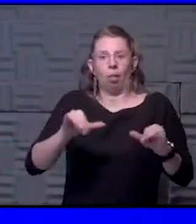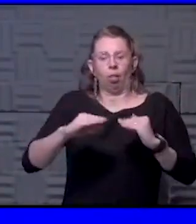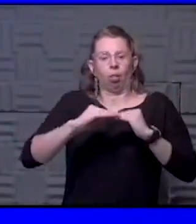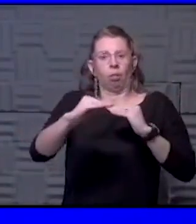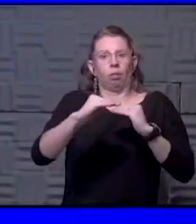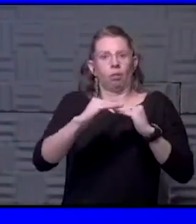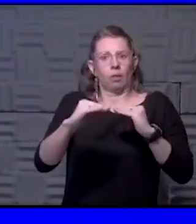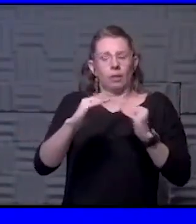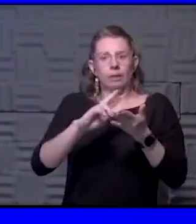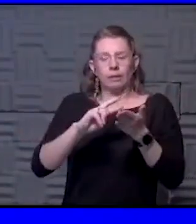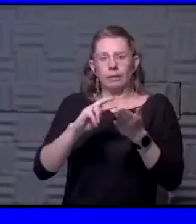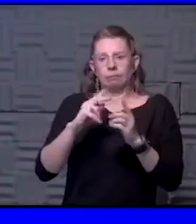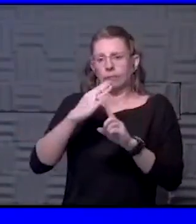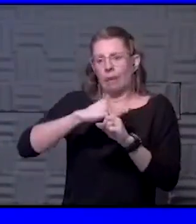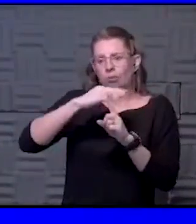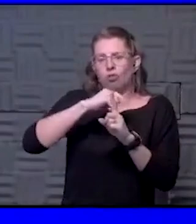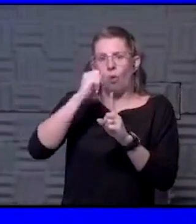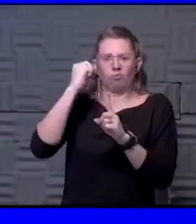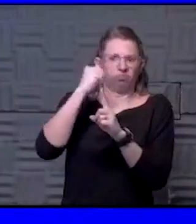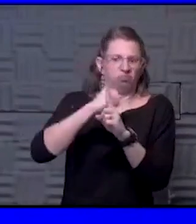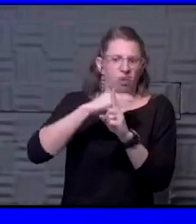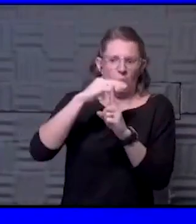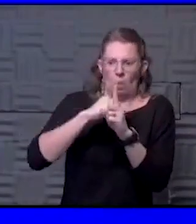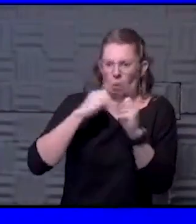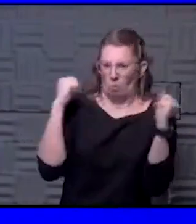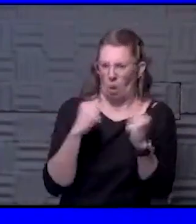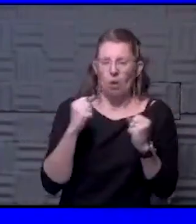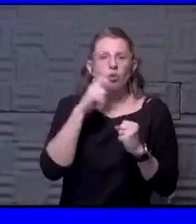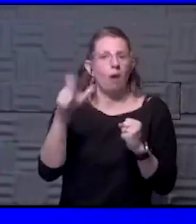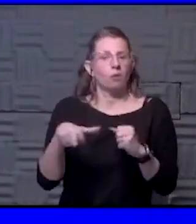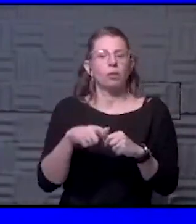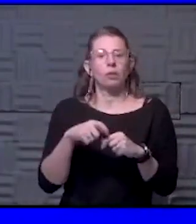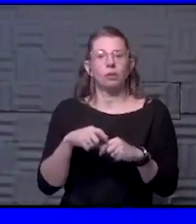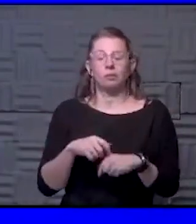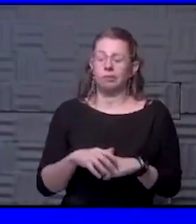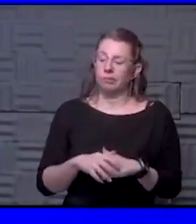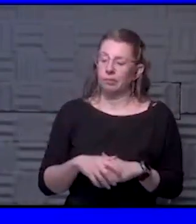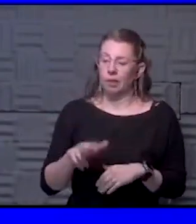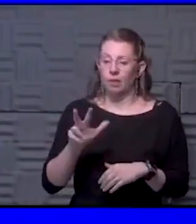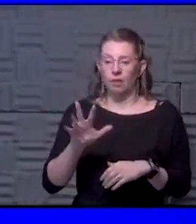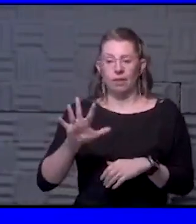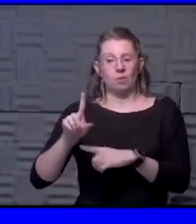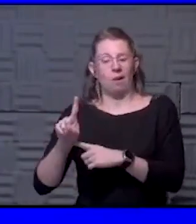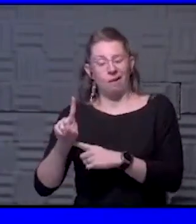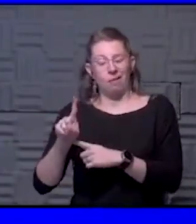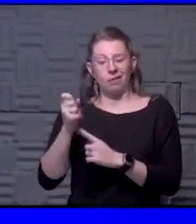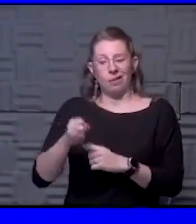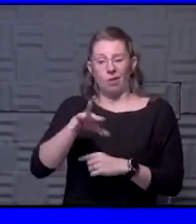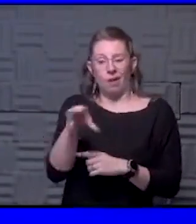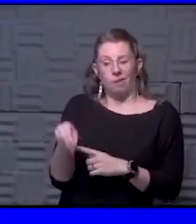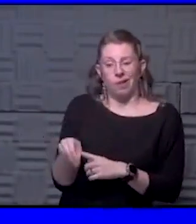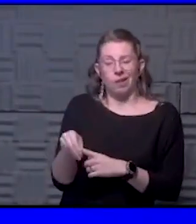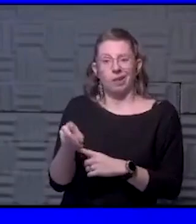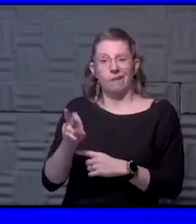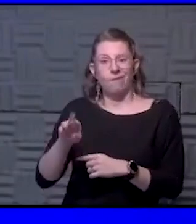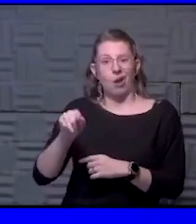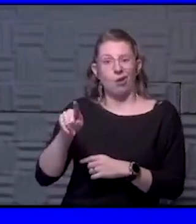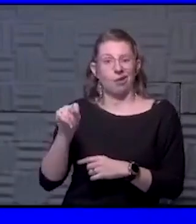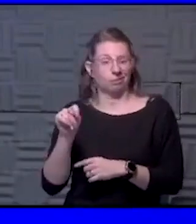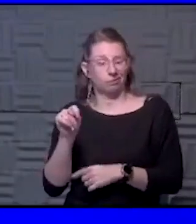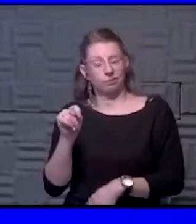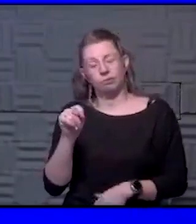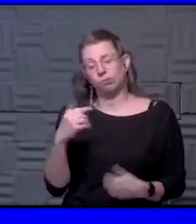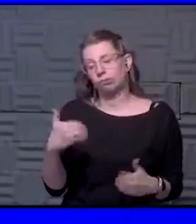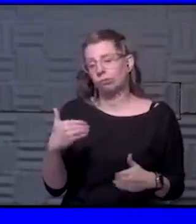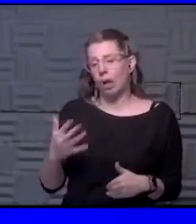temperatures, Yeah. things like that. And yeah, this 1351, the South African variant, is in fact, yeah, as you said,